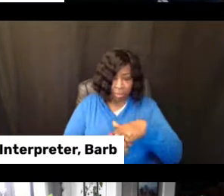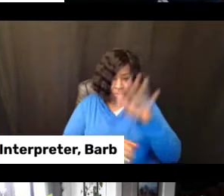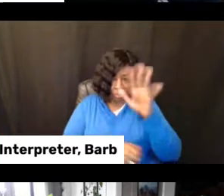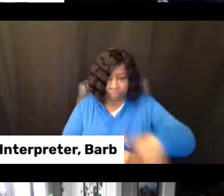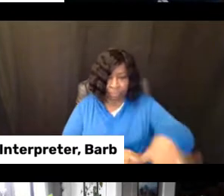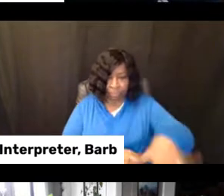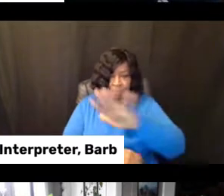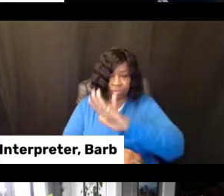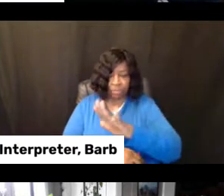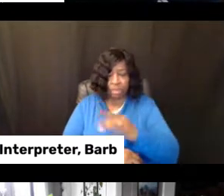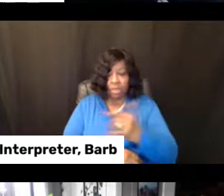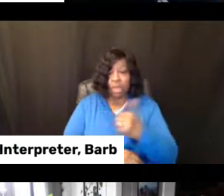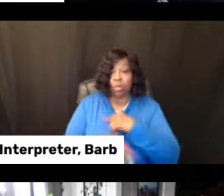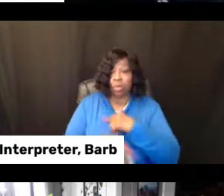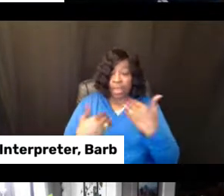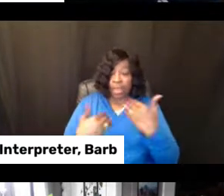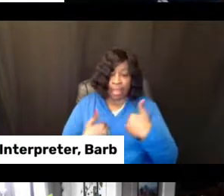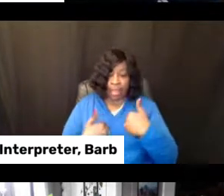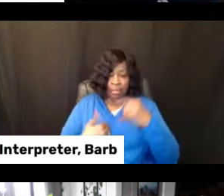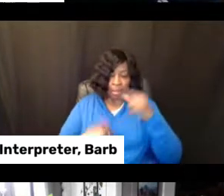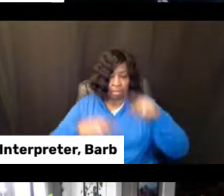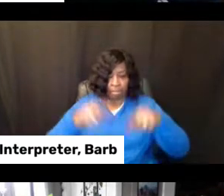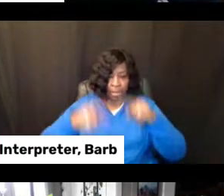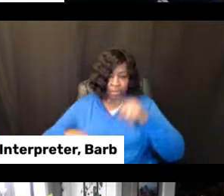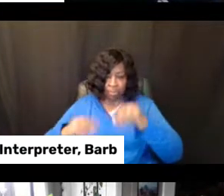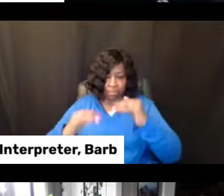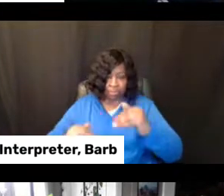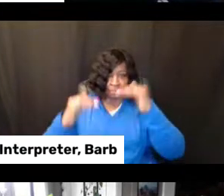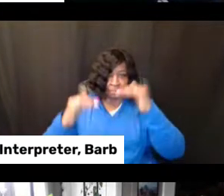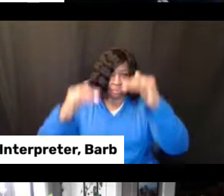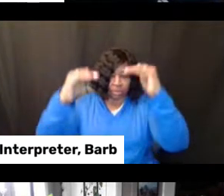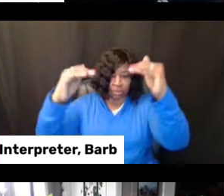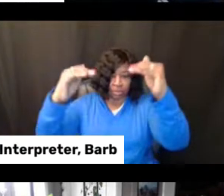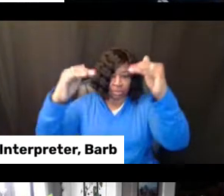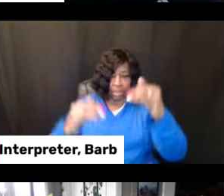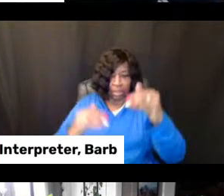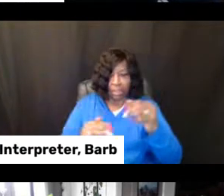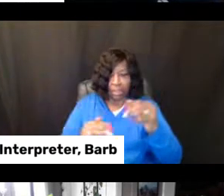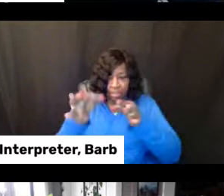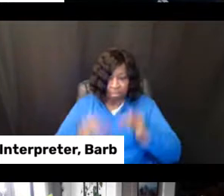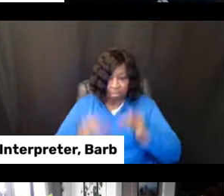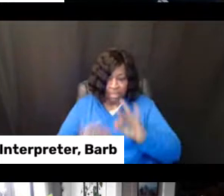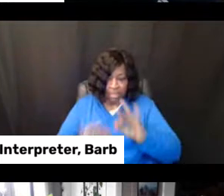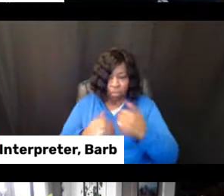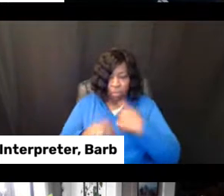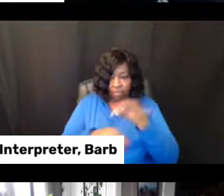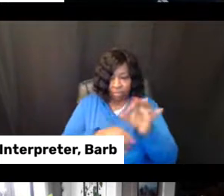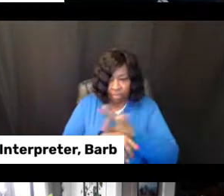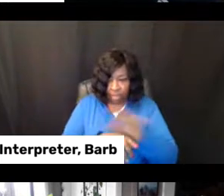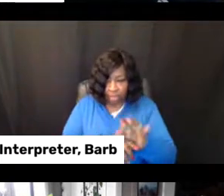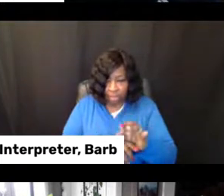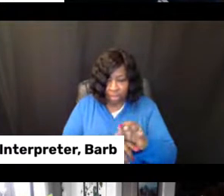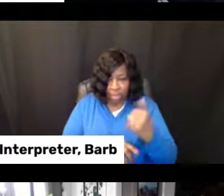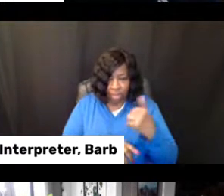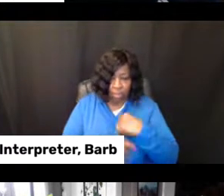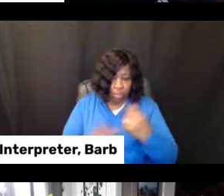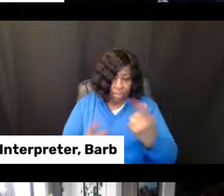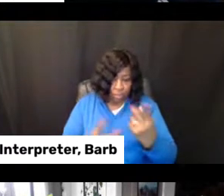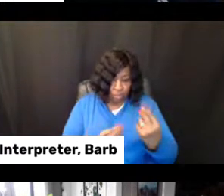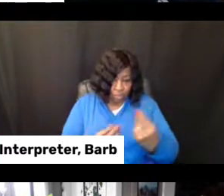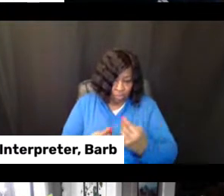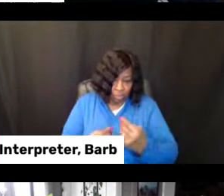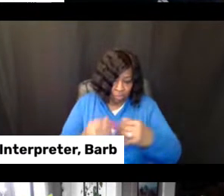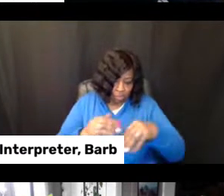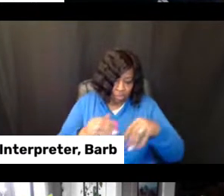We have a multi-tiered system that informs how we function. What we do comes from the ground up.